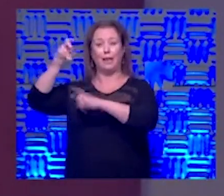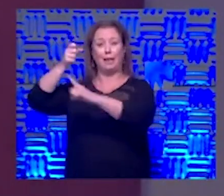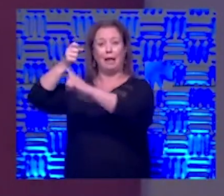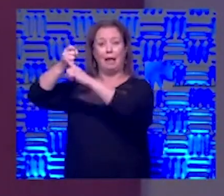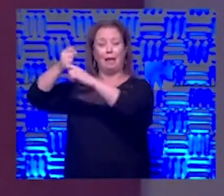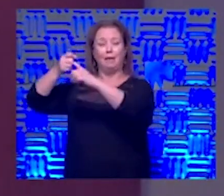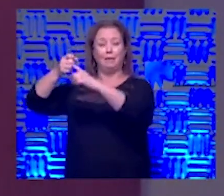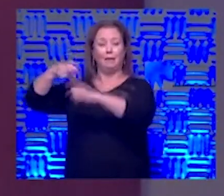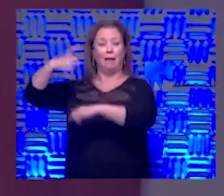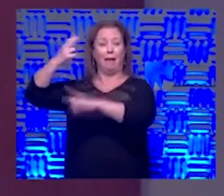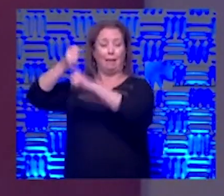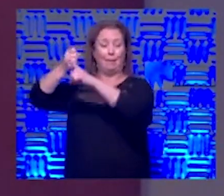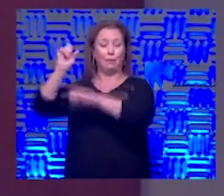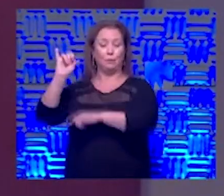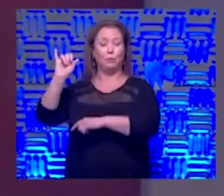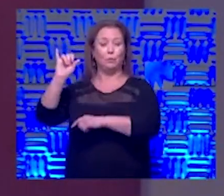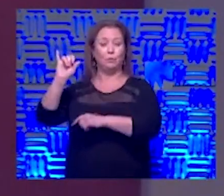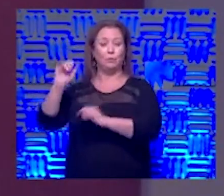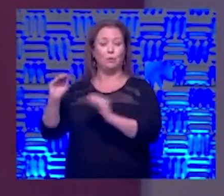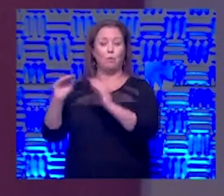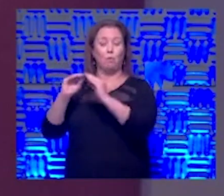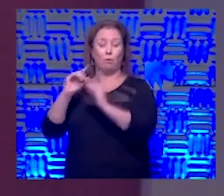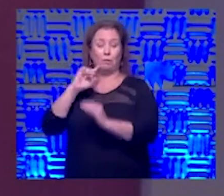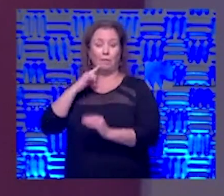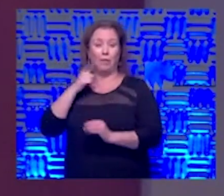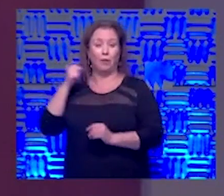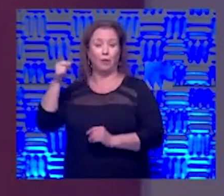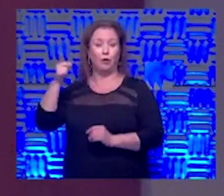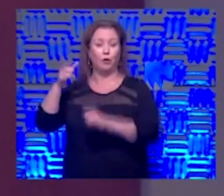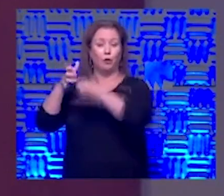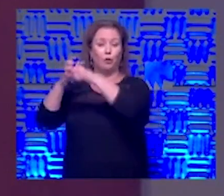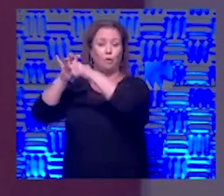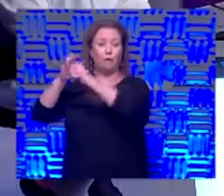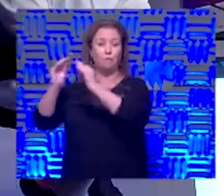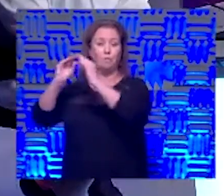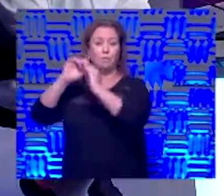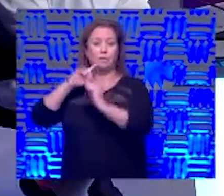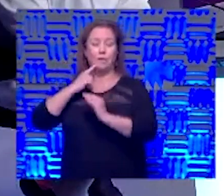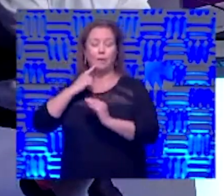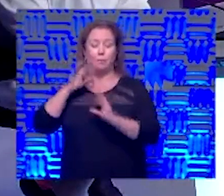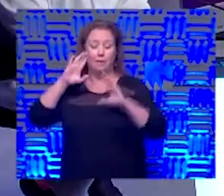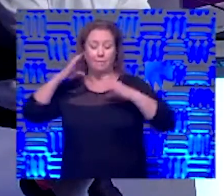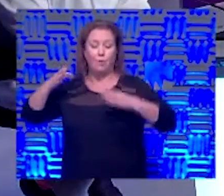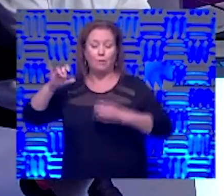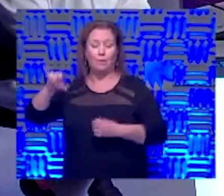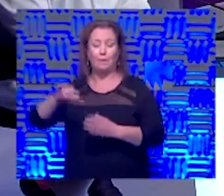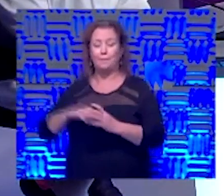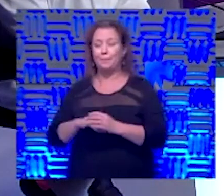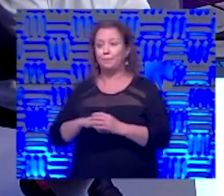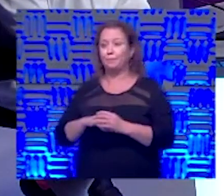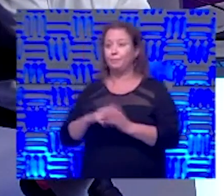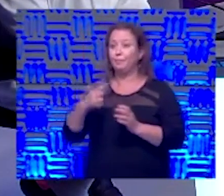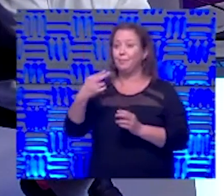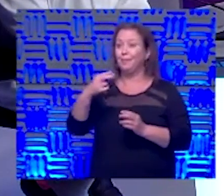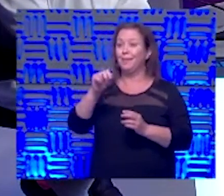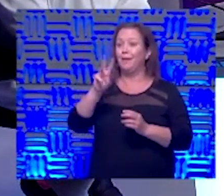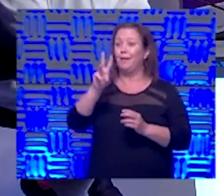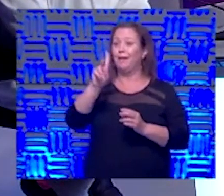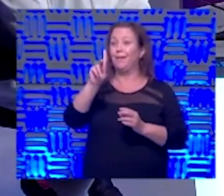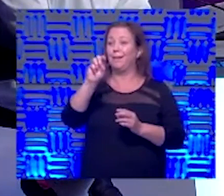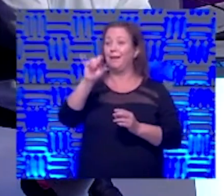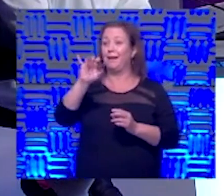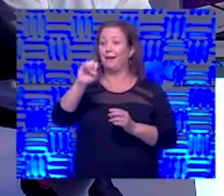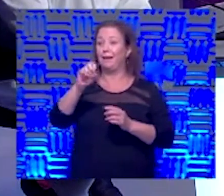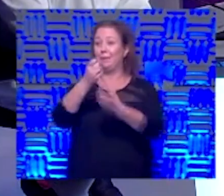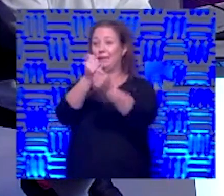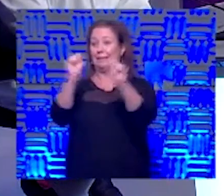impact. So definitely more severe, and we have to treat it as such. Yeah, thank you. Okay, Hawkeye. Yeah. You got to be